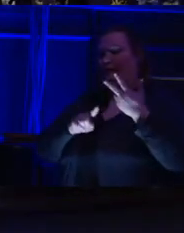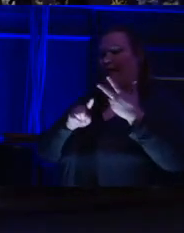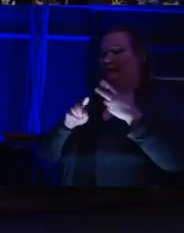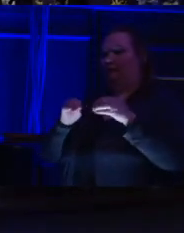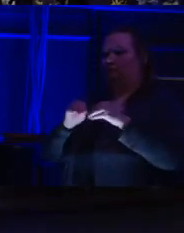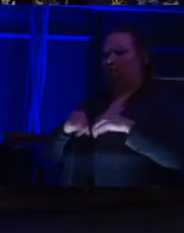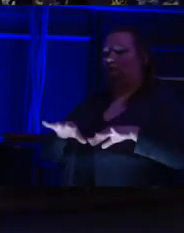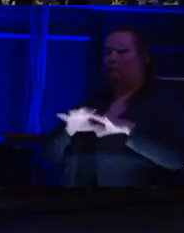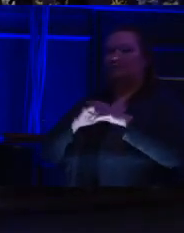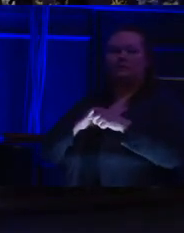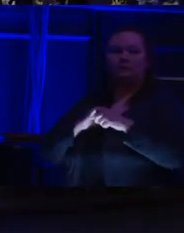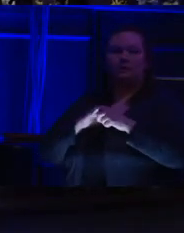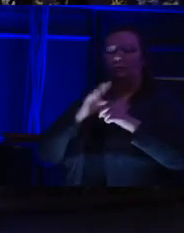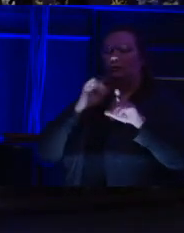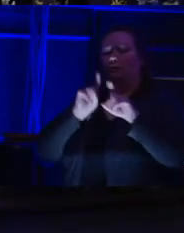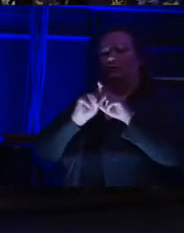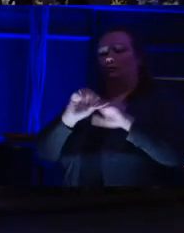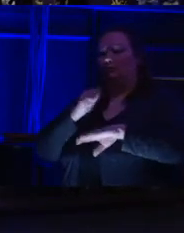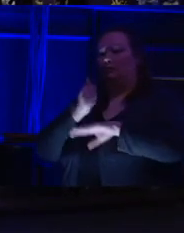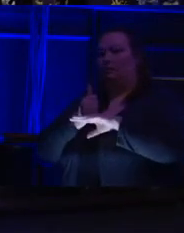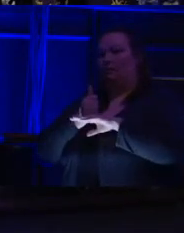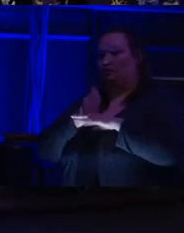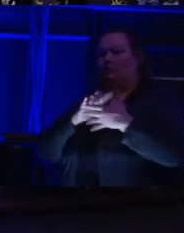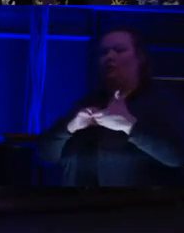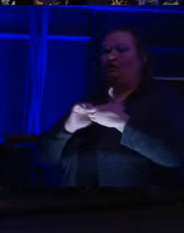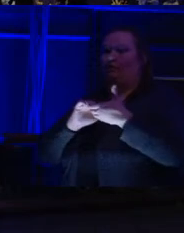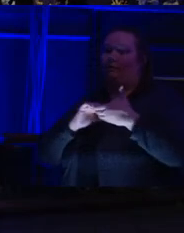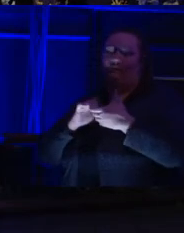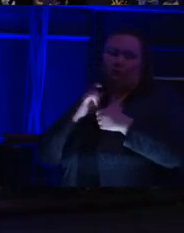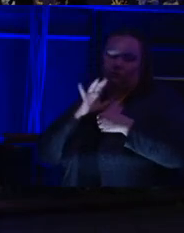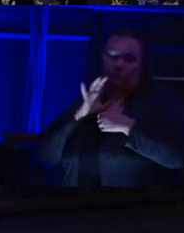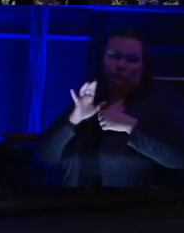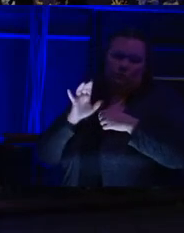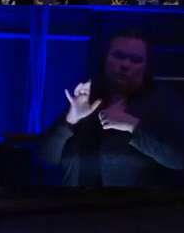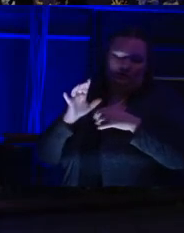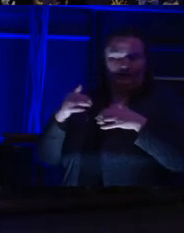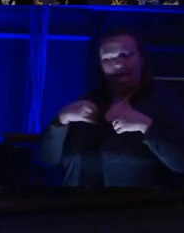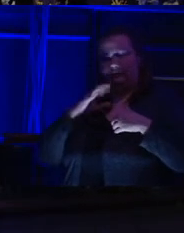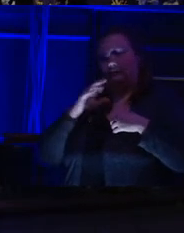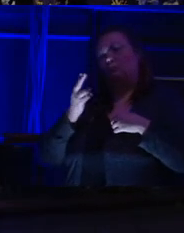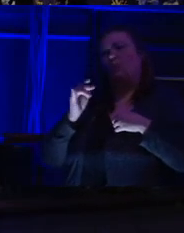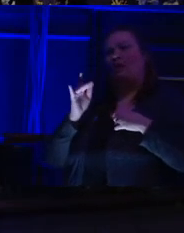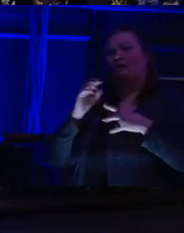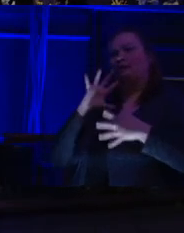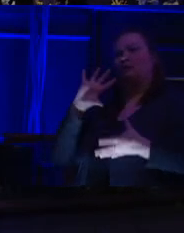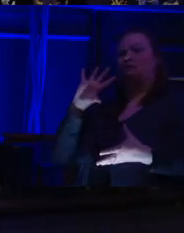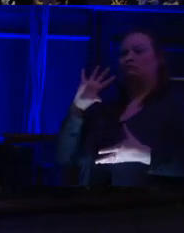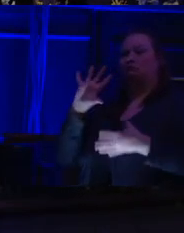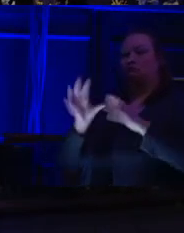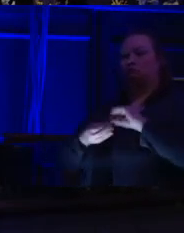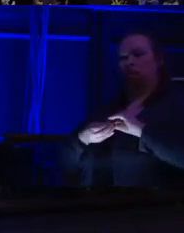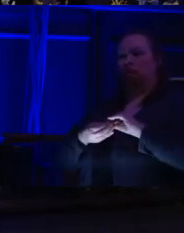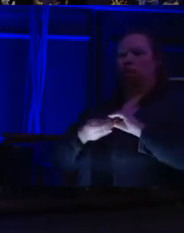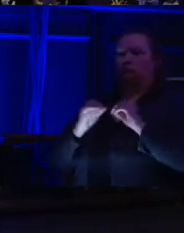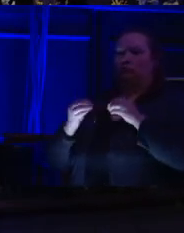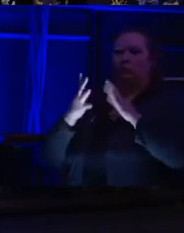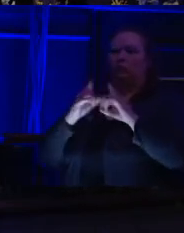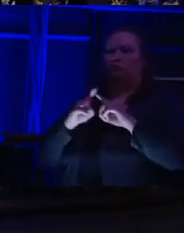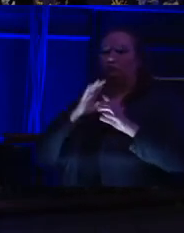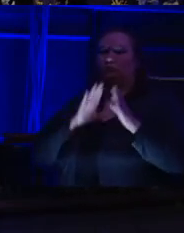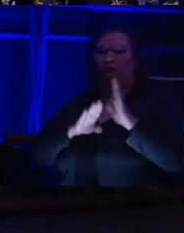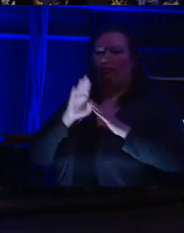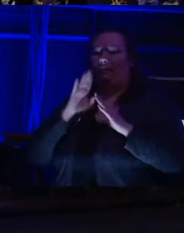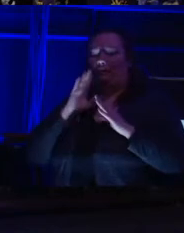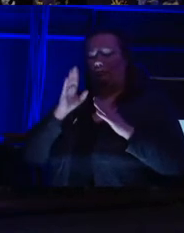We've also established the Well-Being Collective, which takes a holistic approach to the development and wellness of the